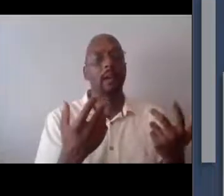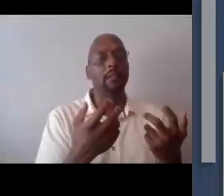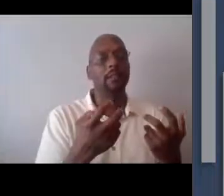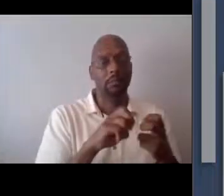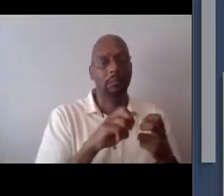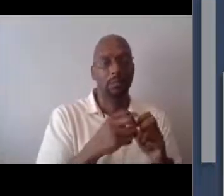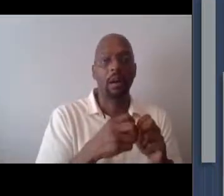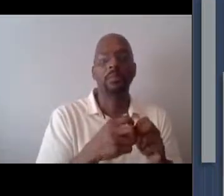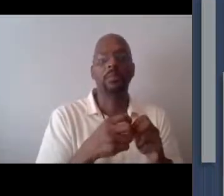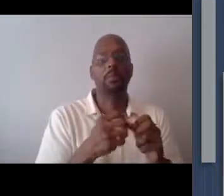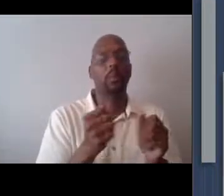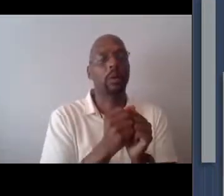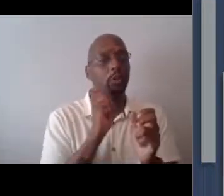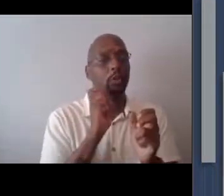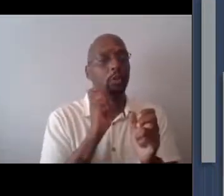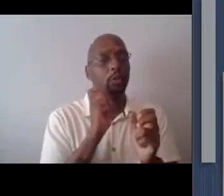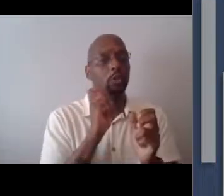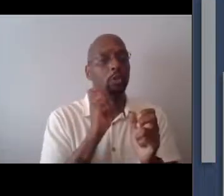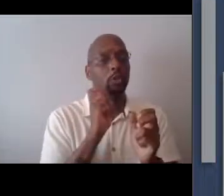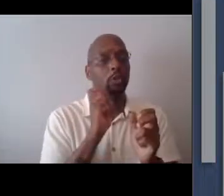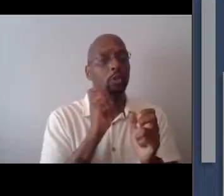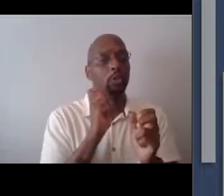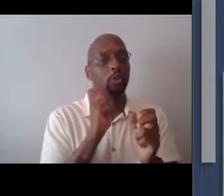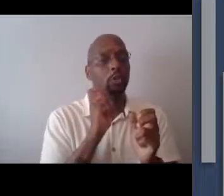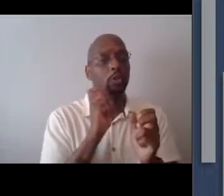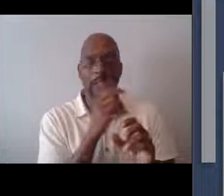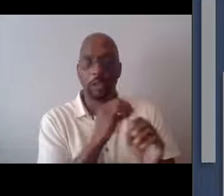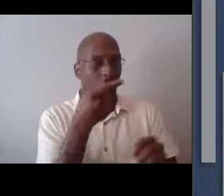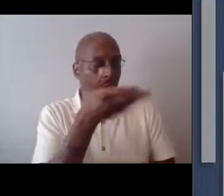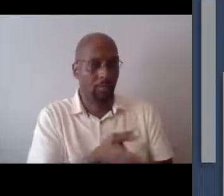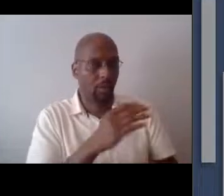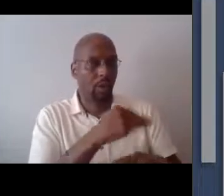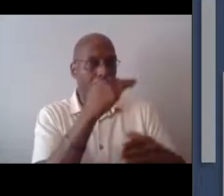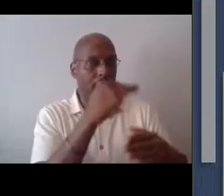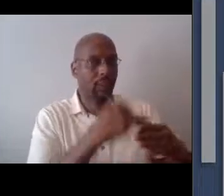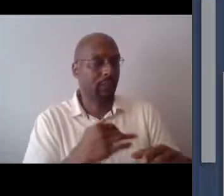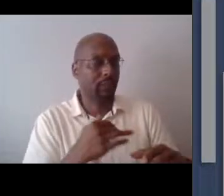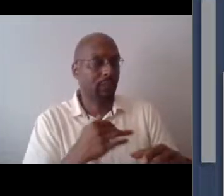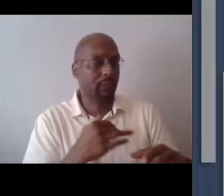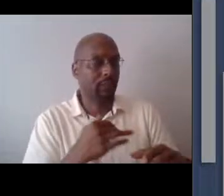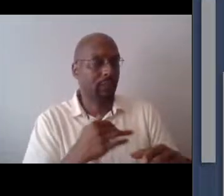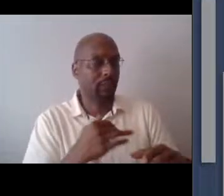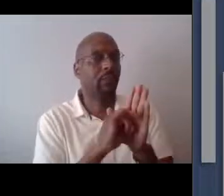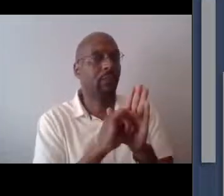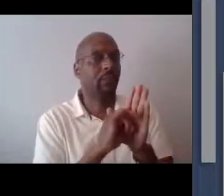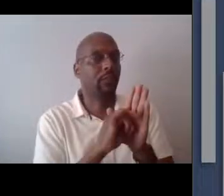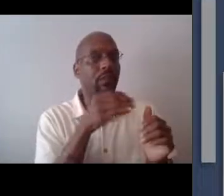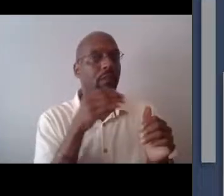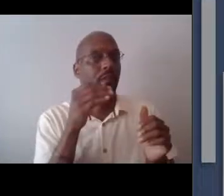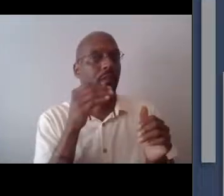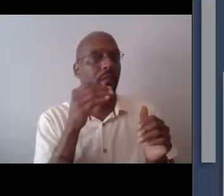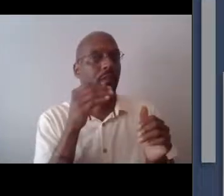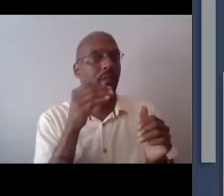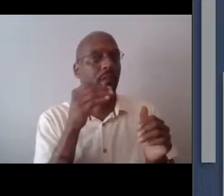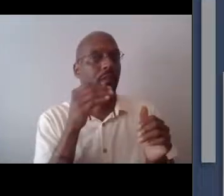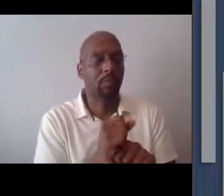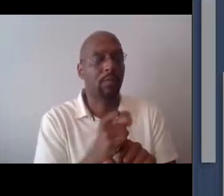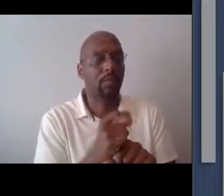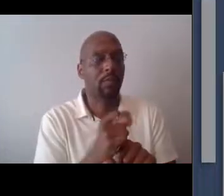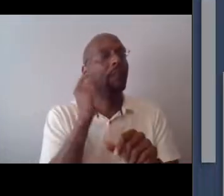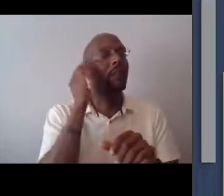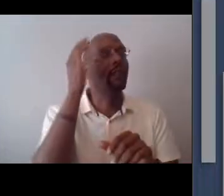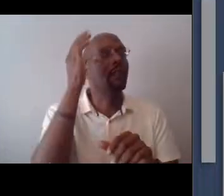And I don't see anybody representing that particular group on here. And so I think for the future, we might want to make sure that